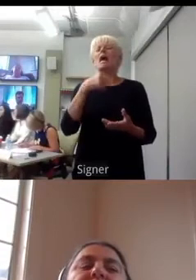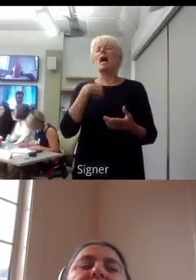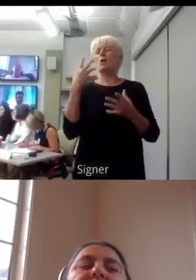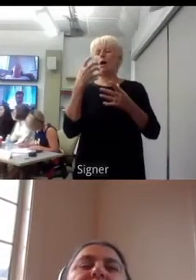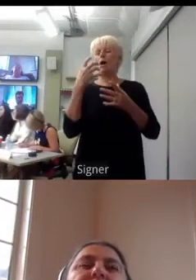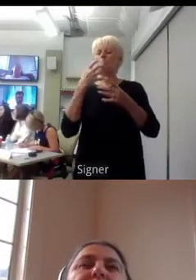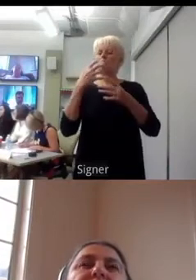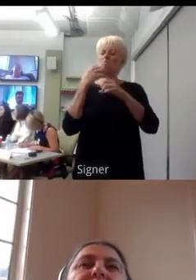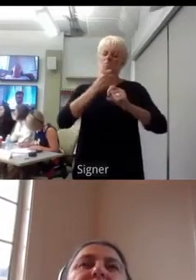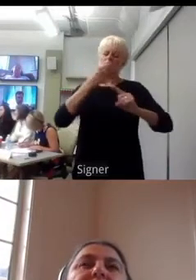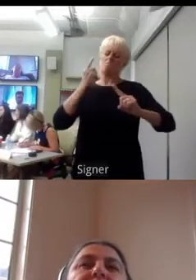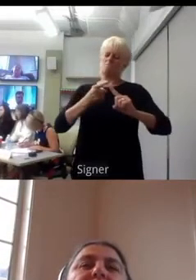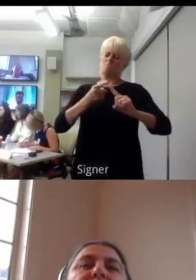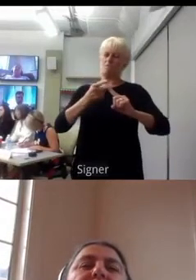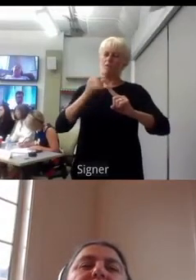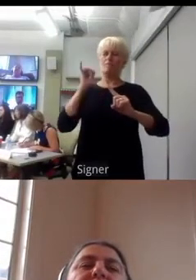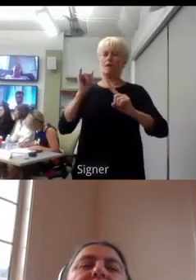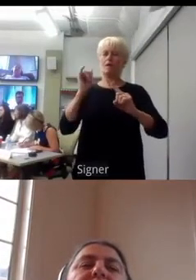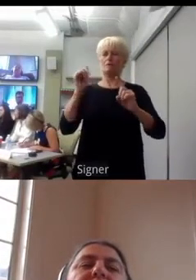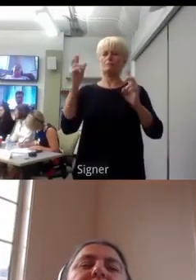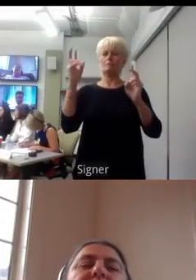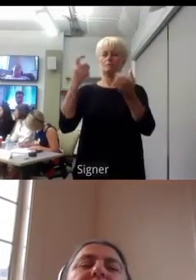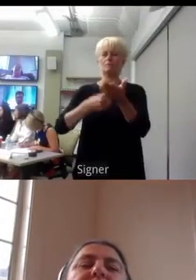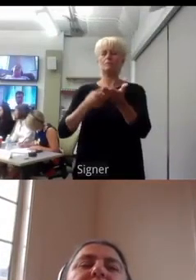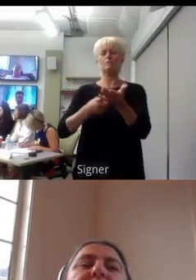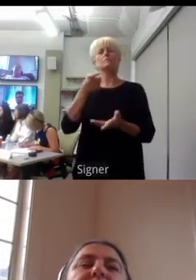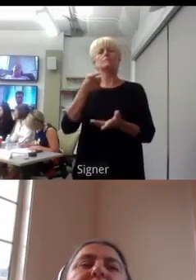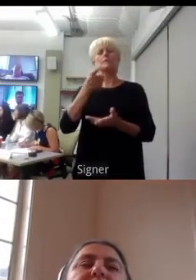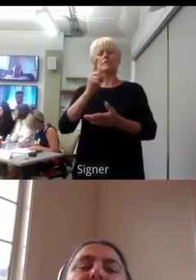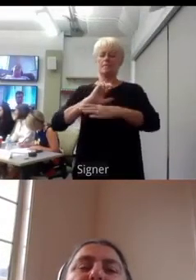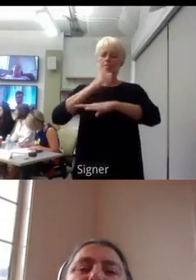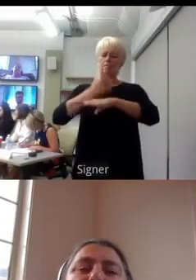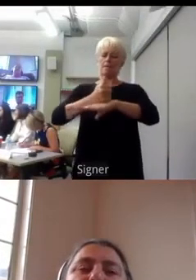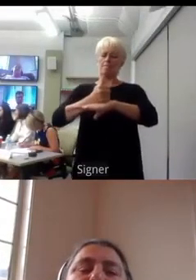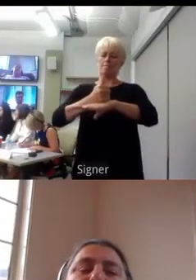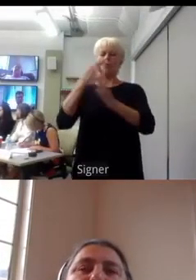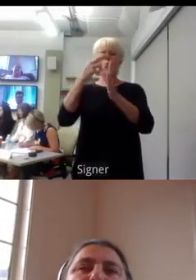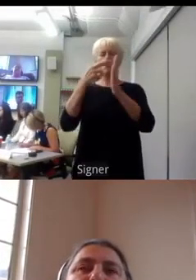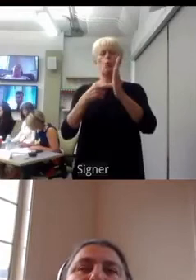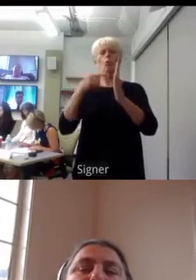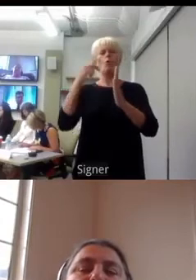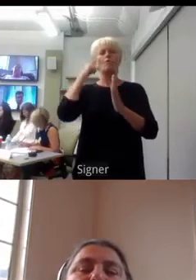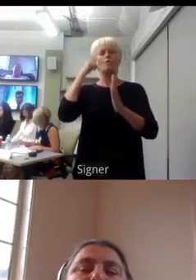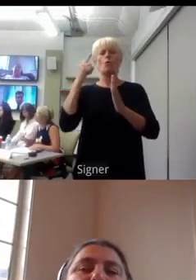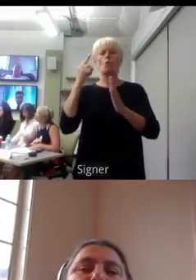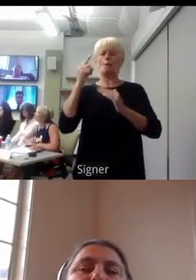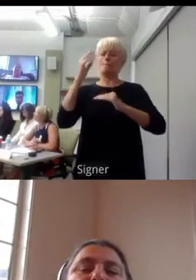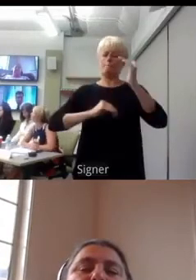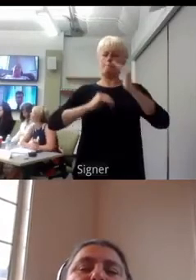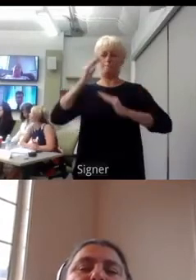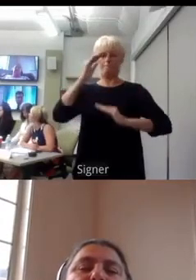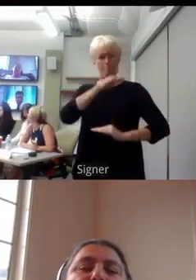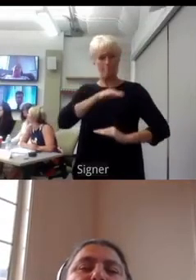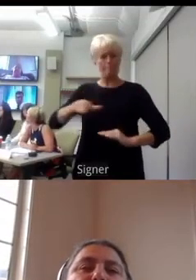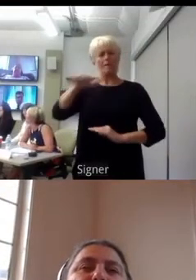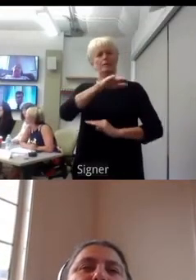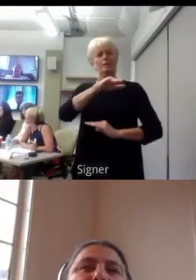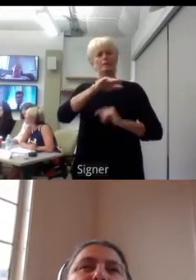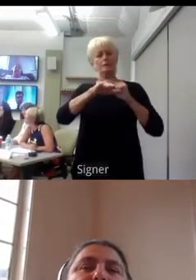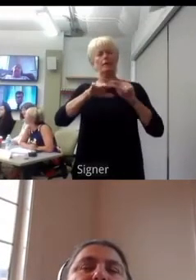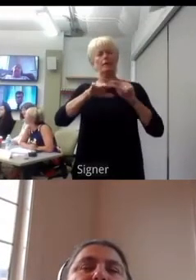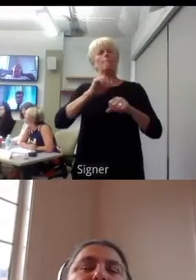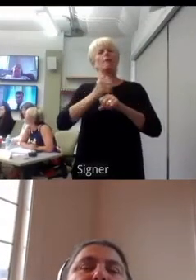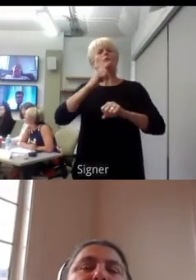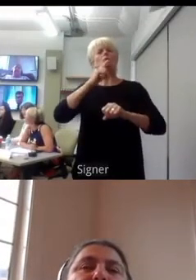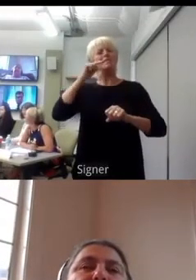that is setting the rules for our built environment to ensure that it's accessible. And to speak to that, at